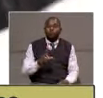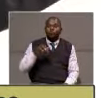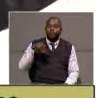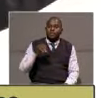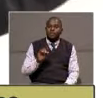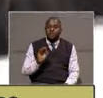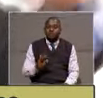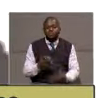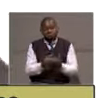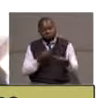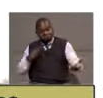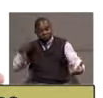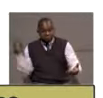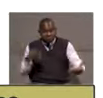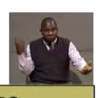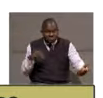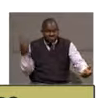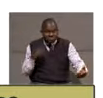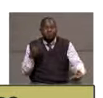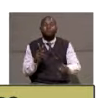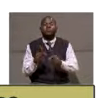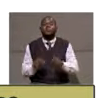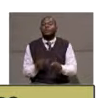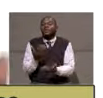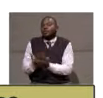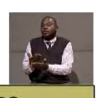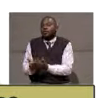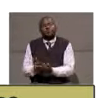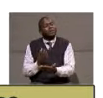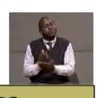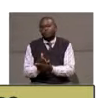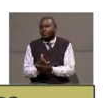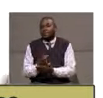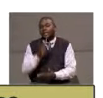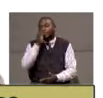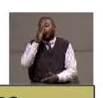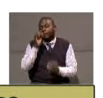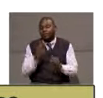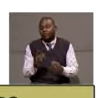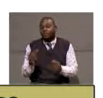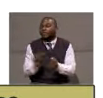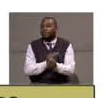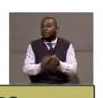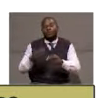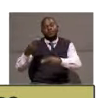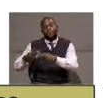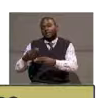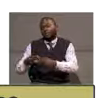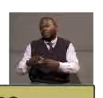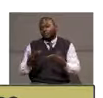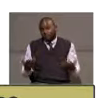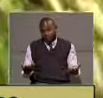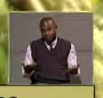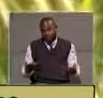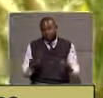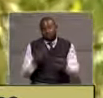and beat people in the swamp. And it's total lie, just because of political, somebody wants to make a political capital.